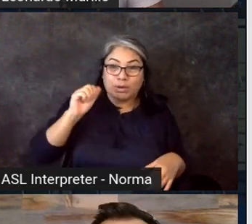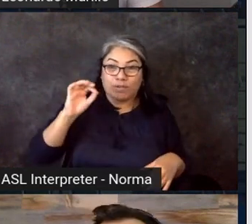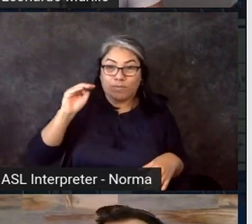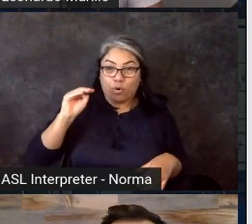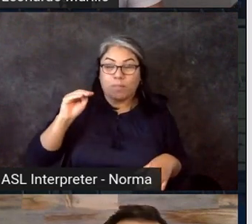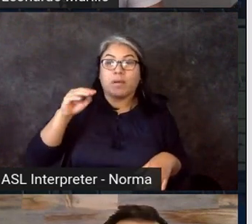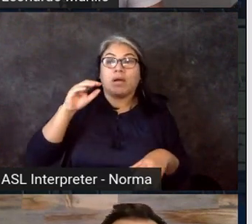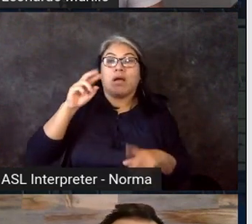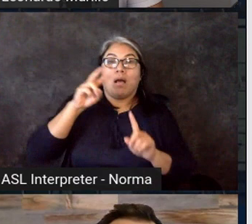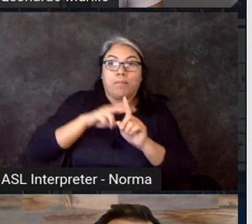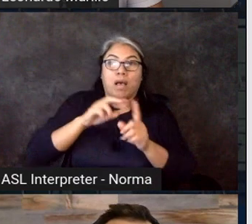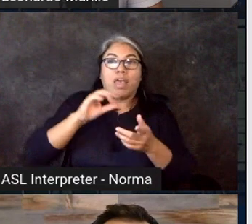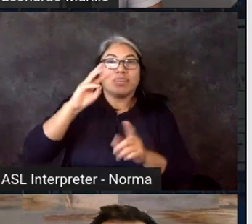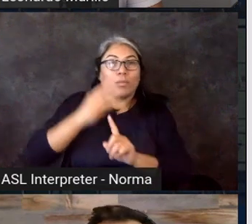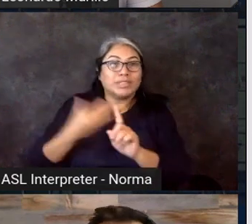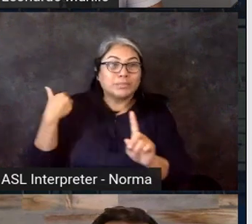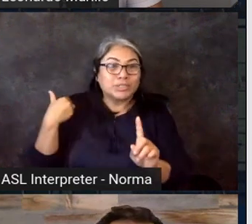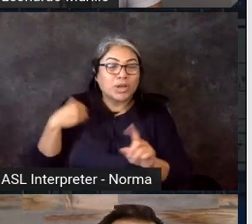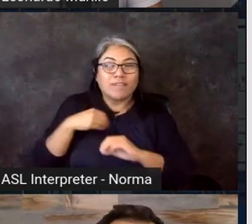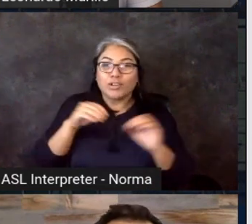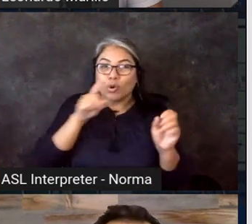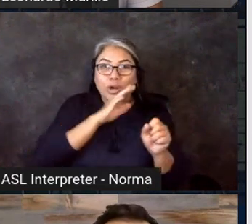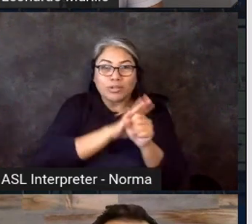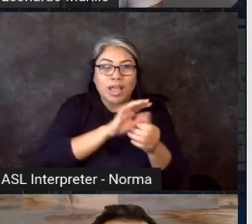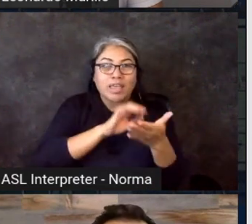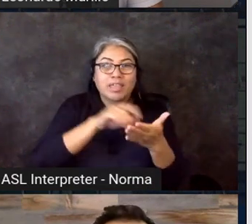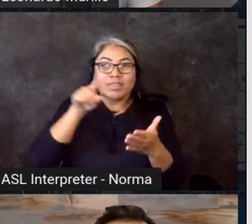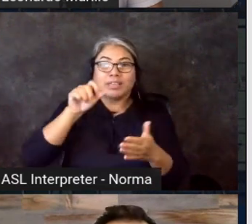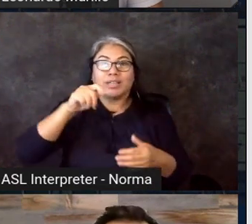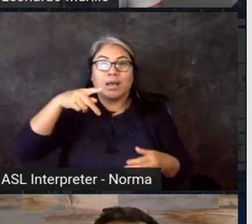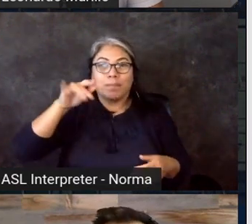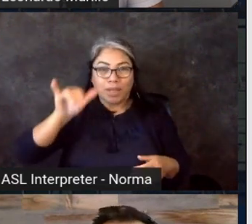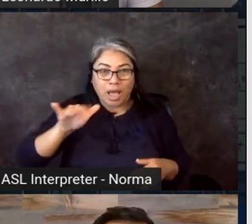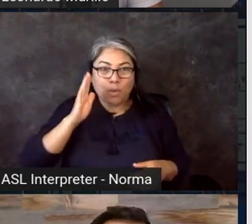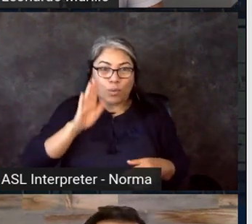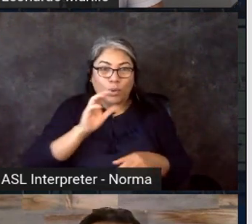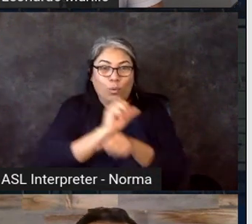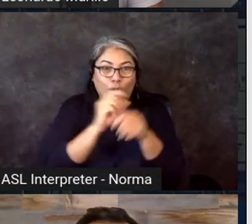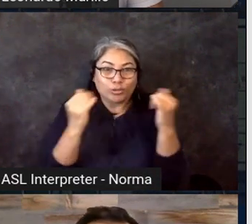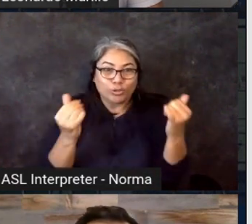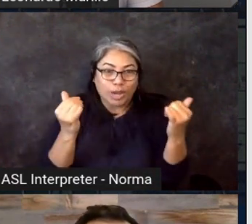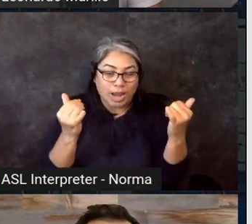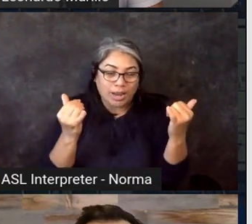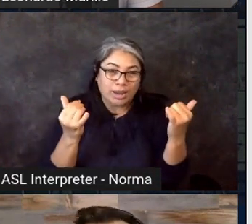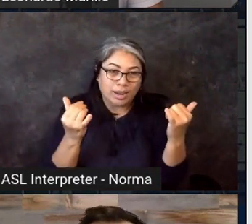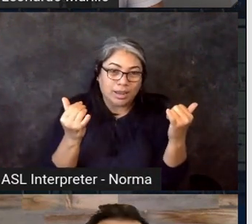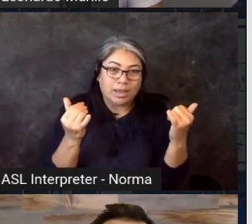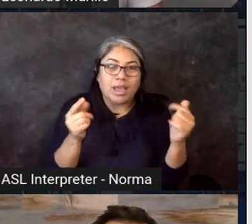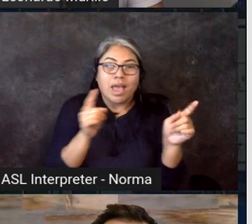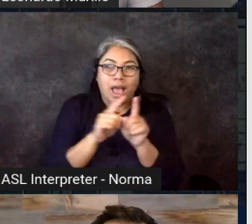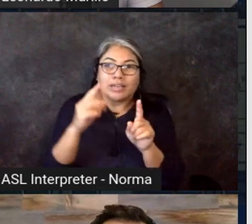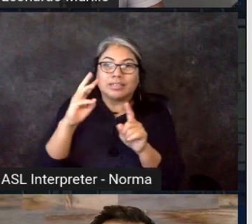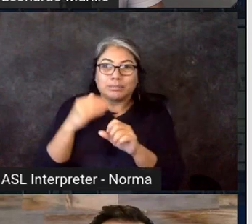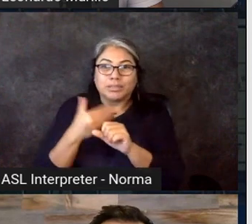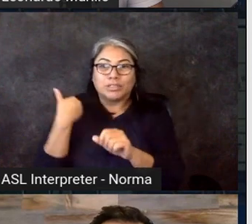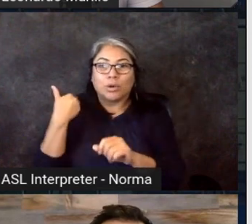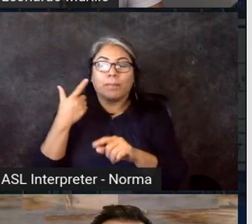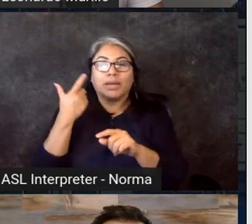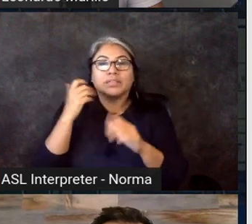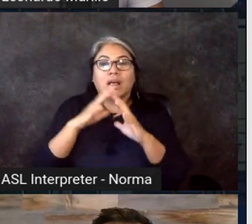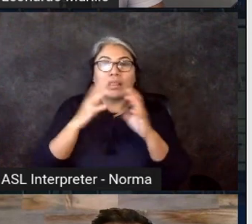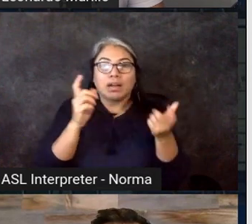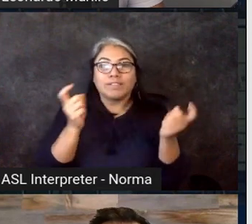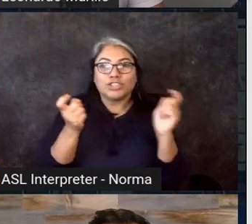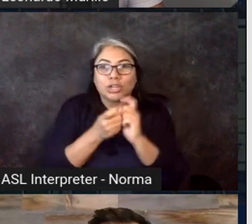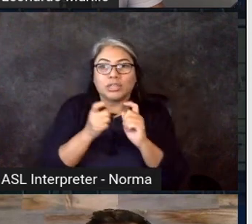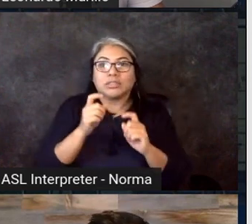ago, I have no guarantees that this apply is going to work today as it did 6 months ago, because a lot has changed in that 6 months.